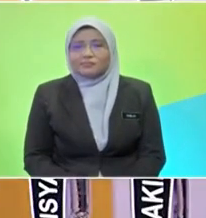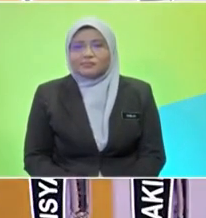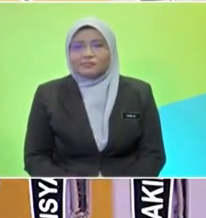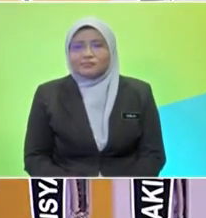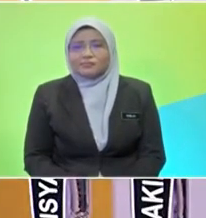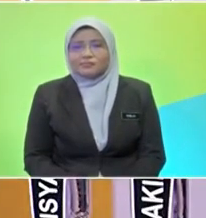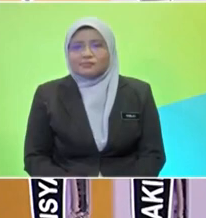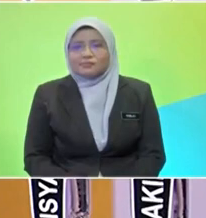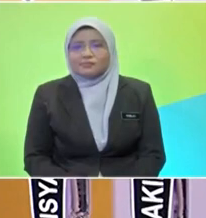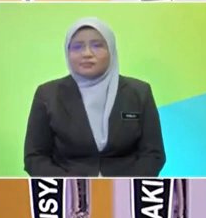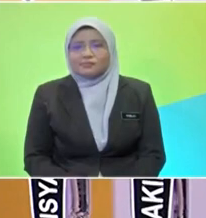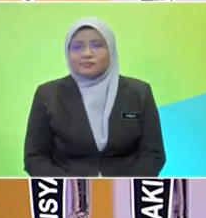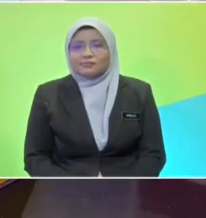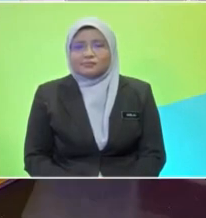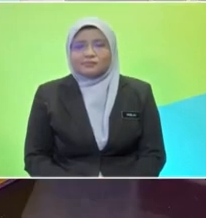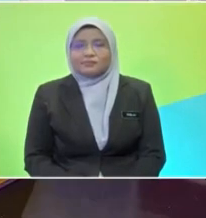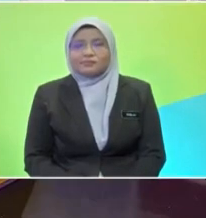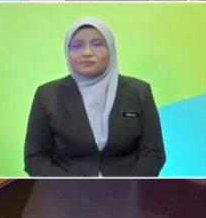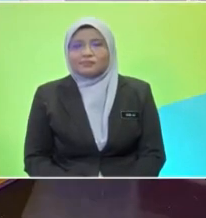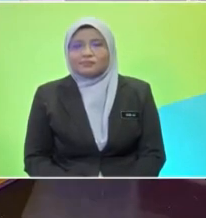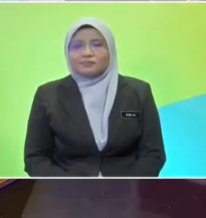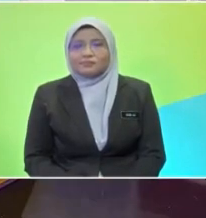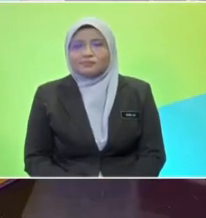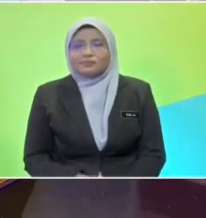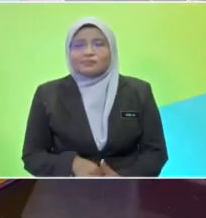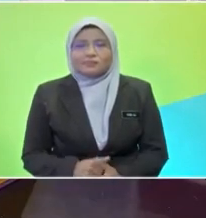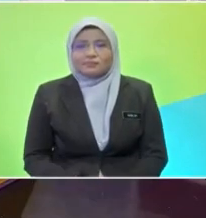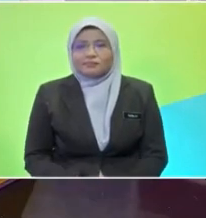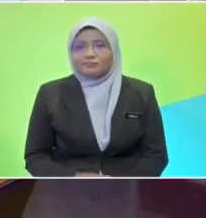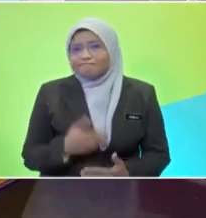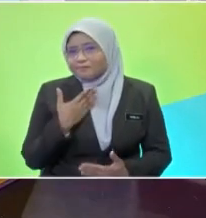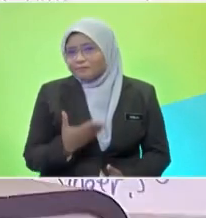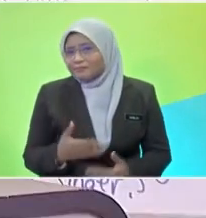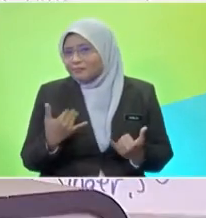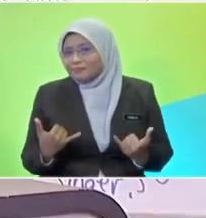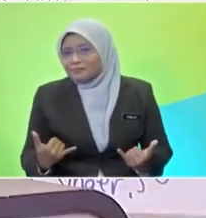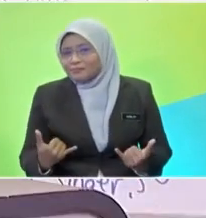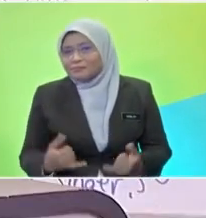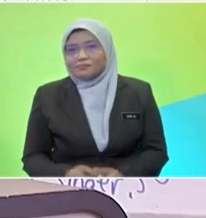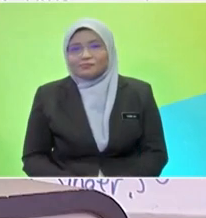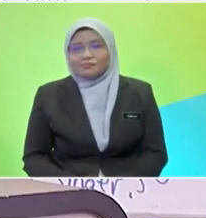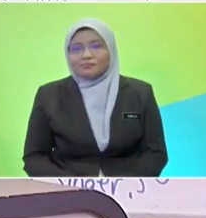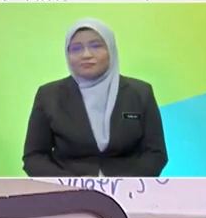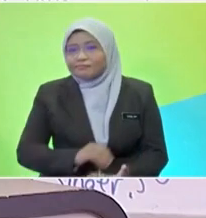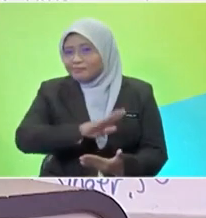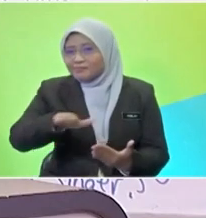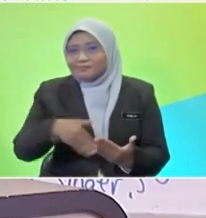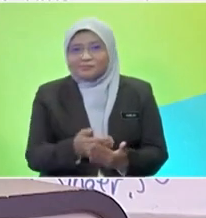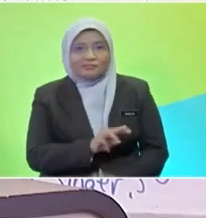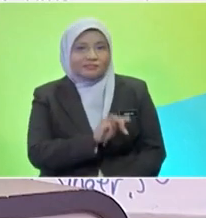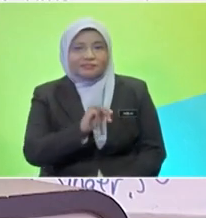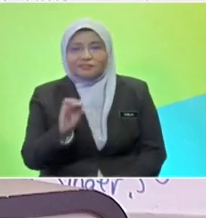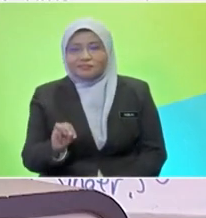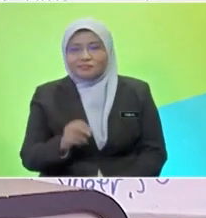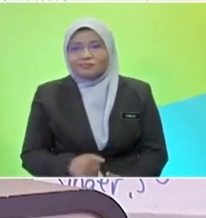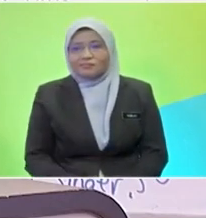yeah. And, so. And Mr. Hanif said that, okay, he can't recall one. Alright, so now Takif, Akif, Aisha and Shifa, you